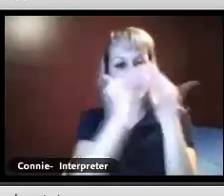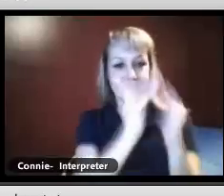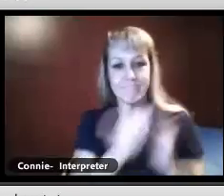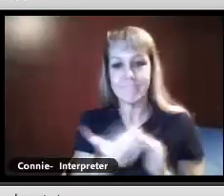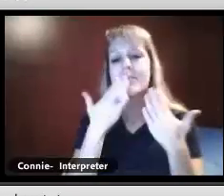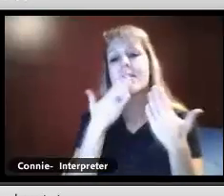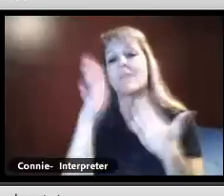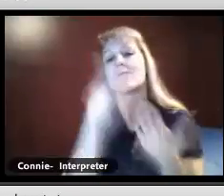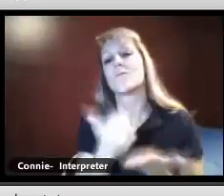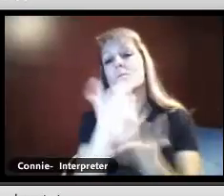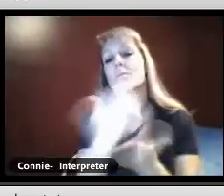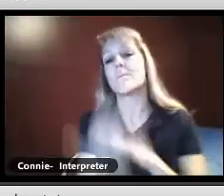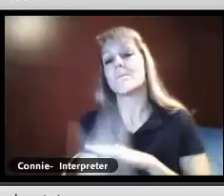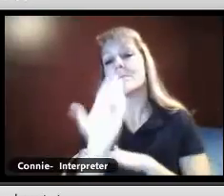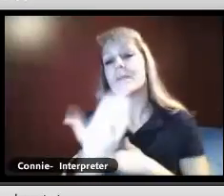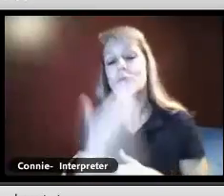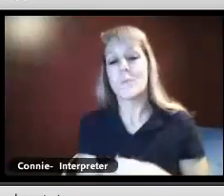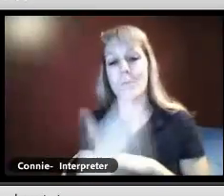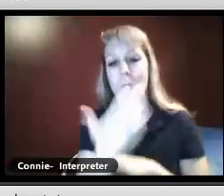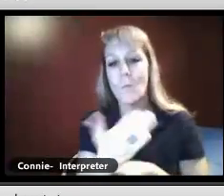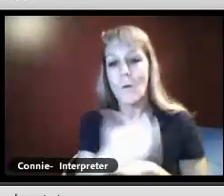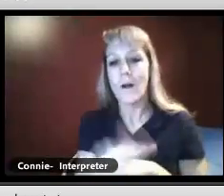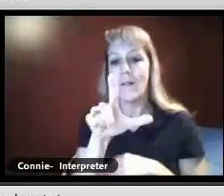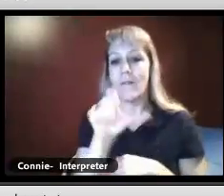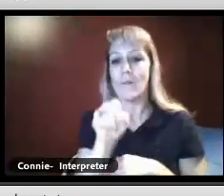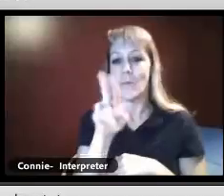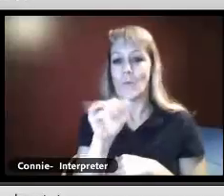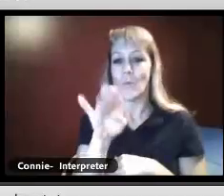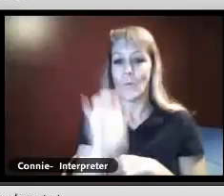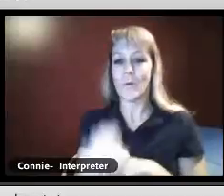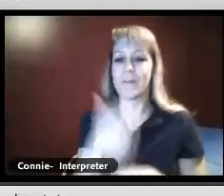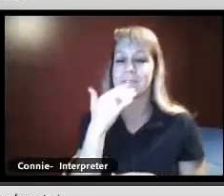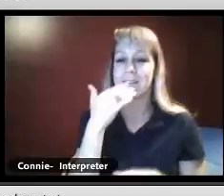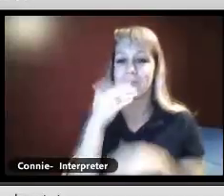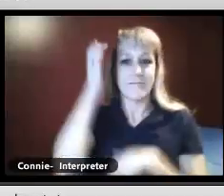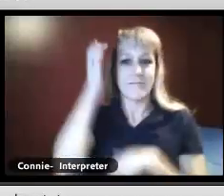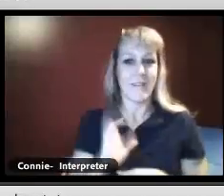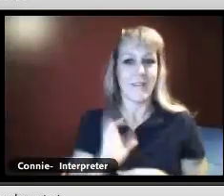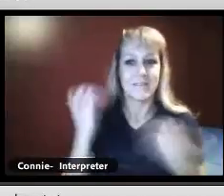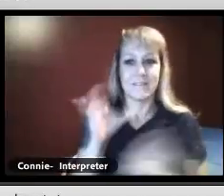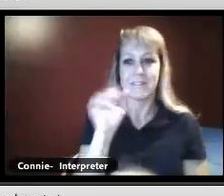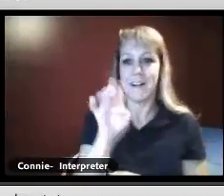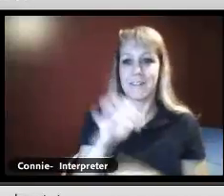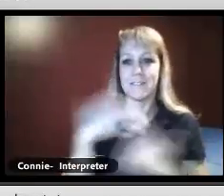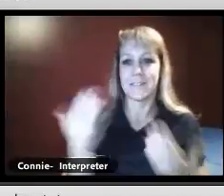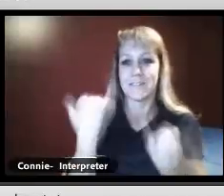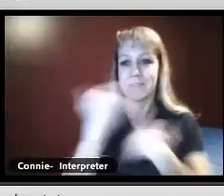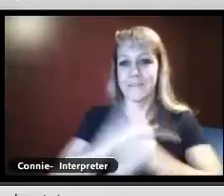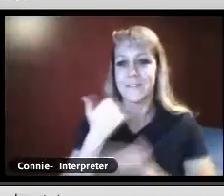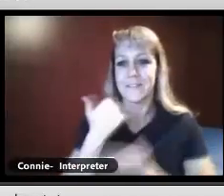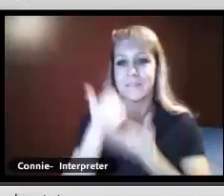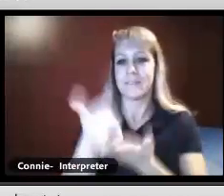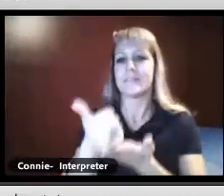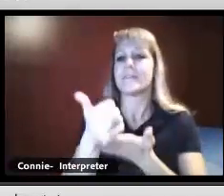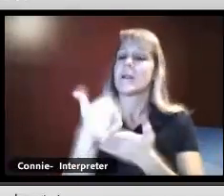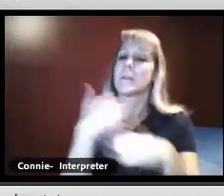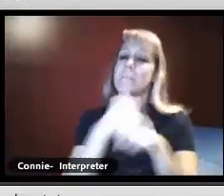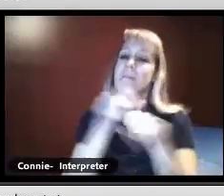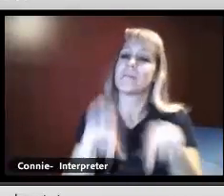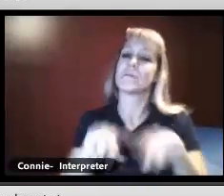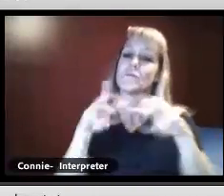this morning. Good morning, Luli, and good morning, Connie, and thank you for being here today and helping us to make this webinar